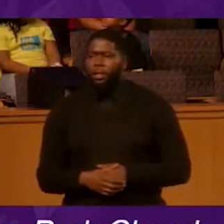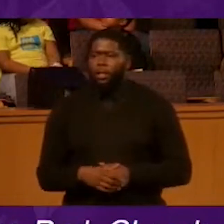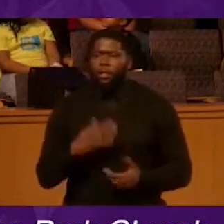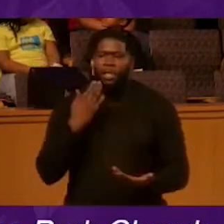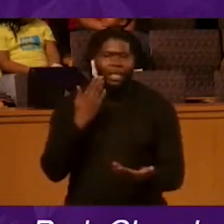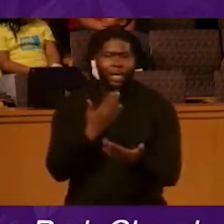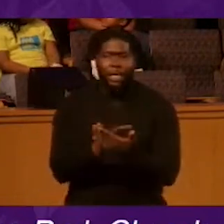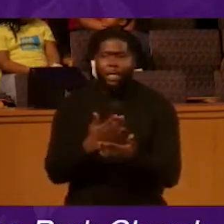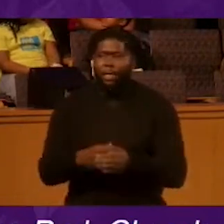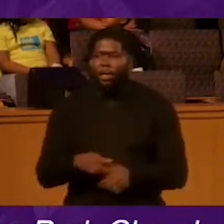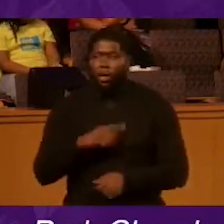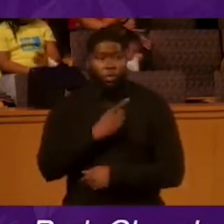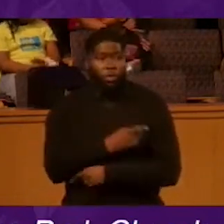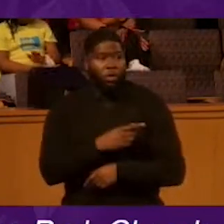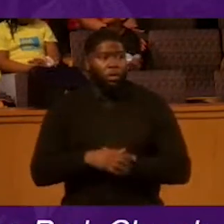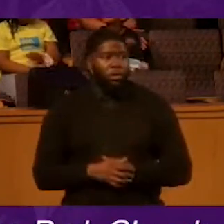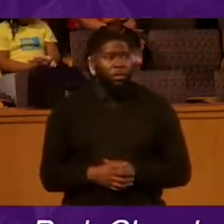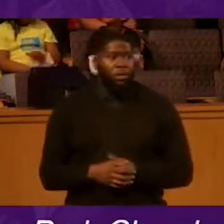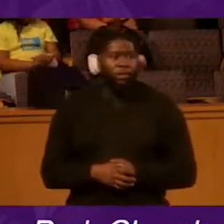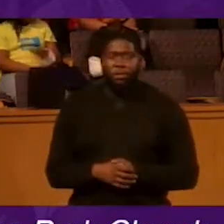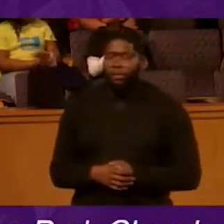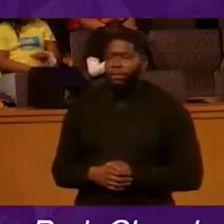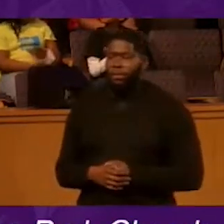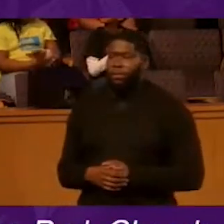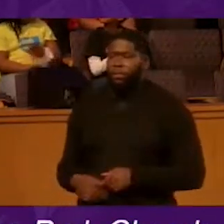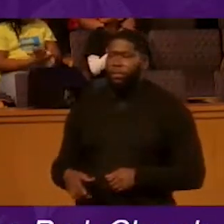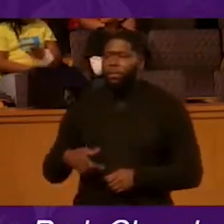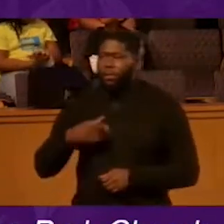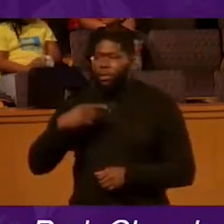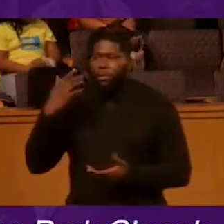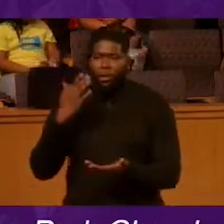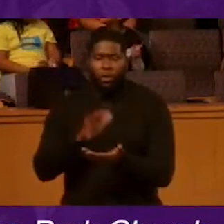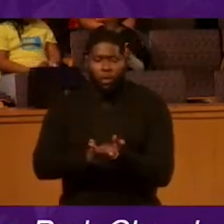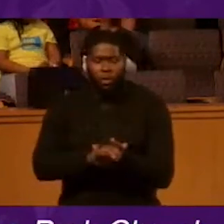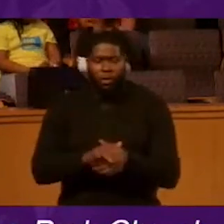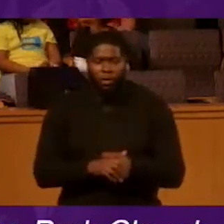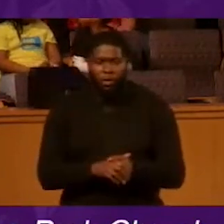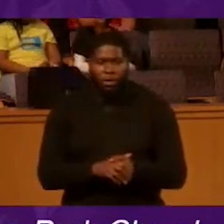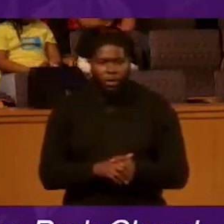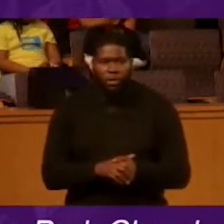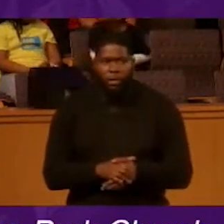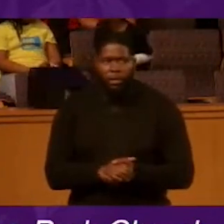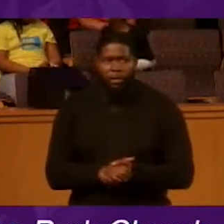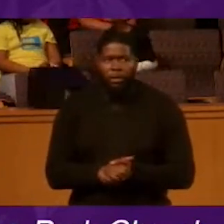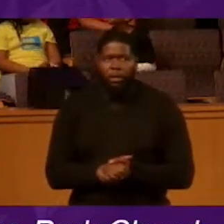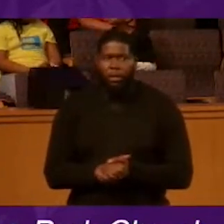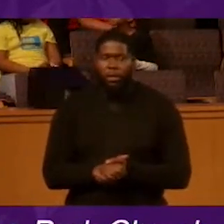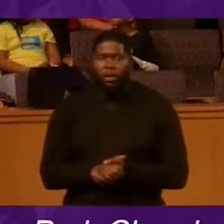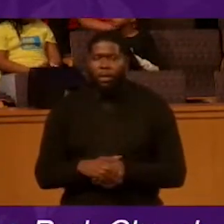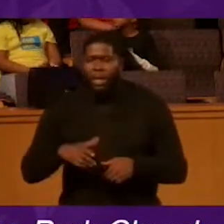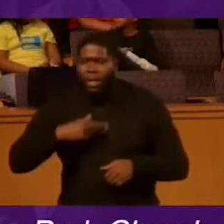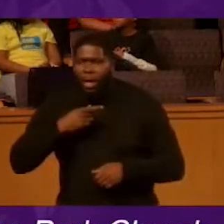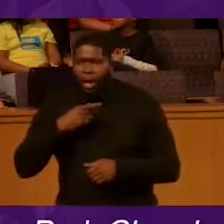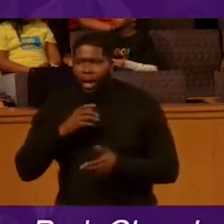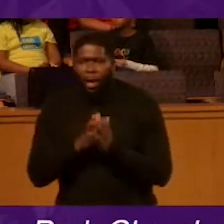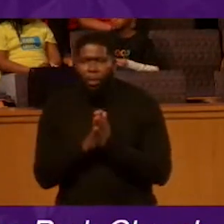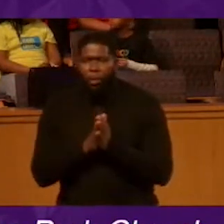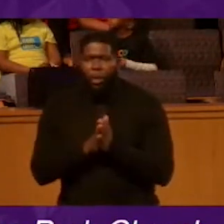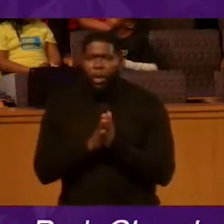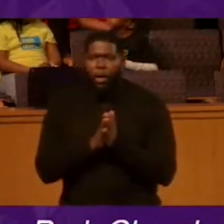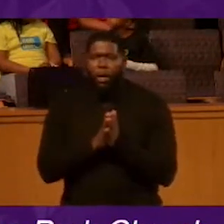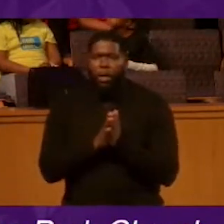60 looks good on you. I cannot believe it. Wow, I tell you. So let me ask you this. How has